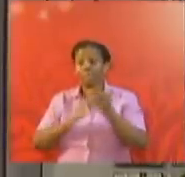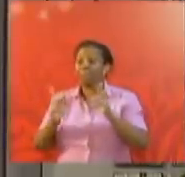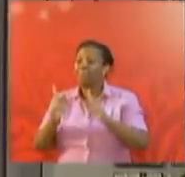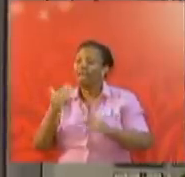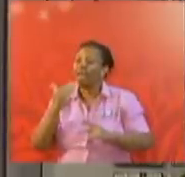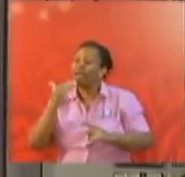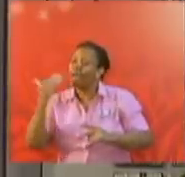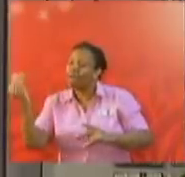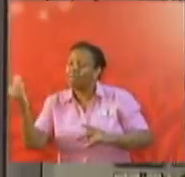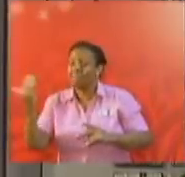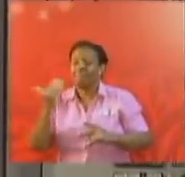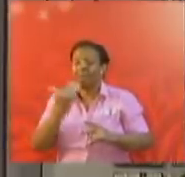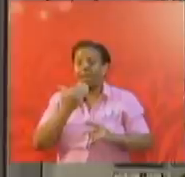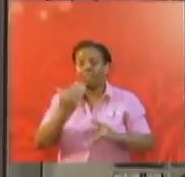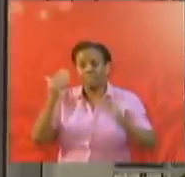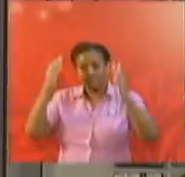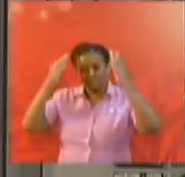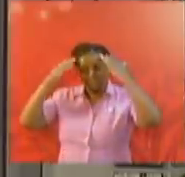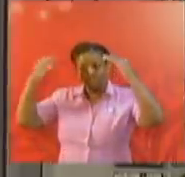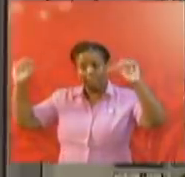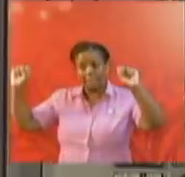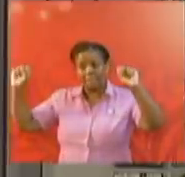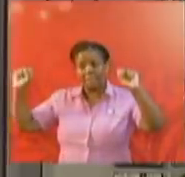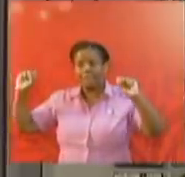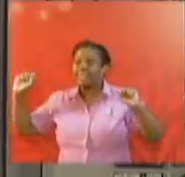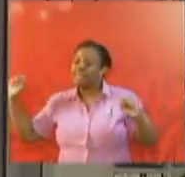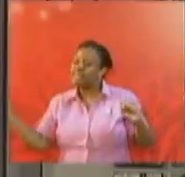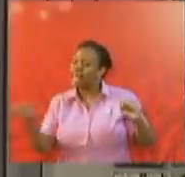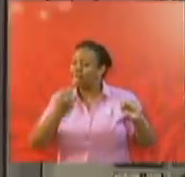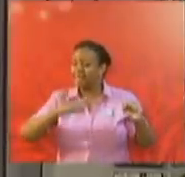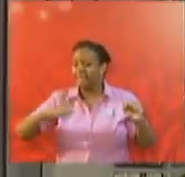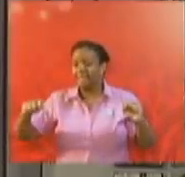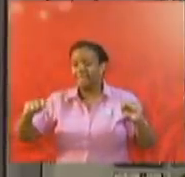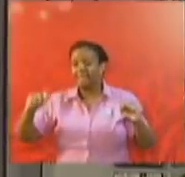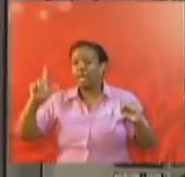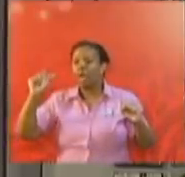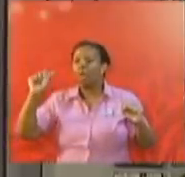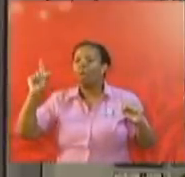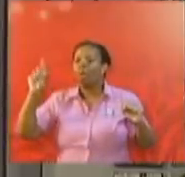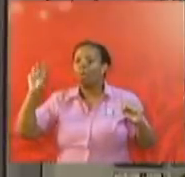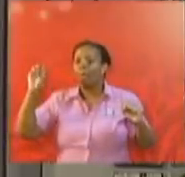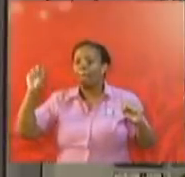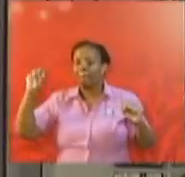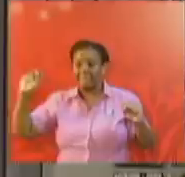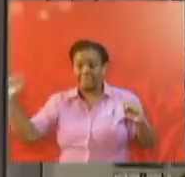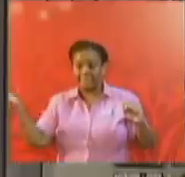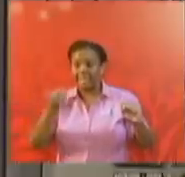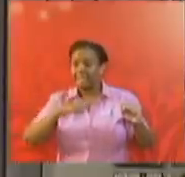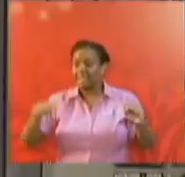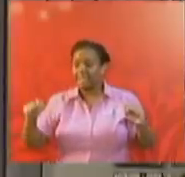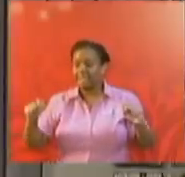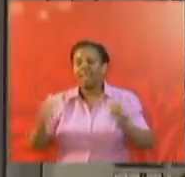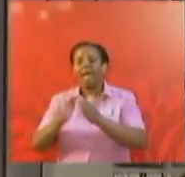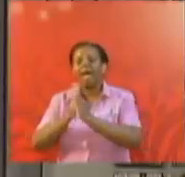the president of the Tennis Association, that is not table tennis, lawn tennis association, he met with me on